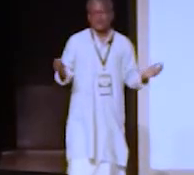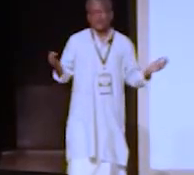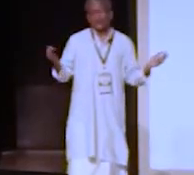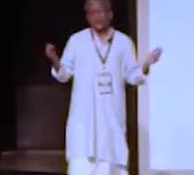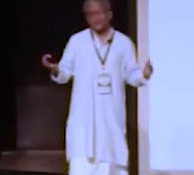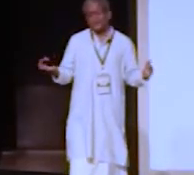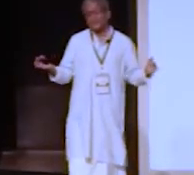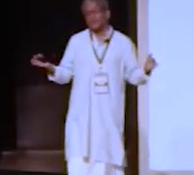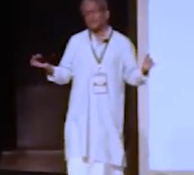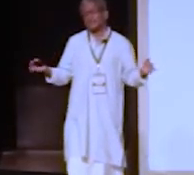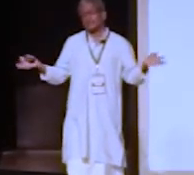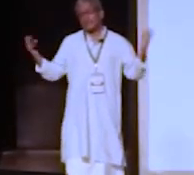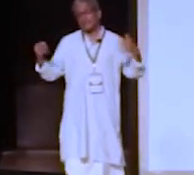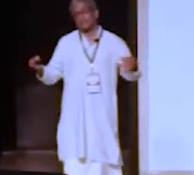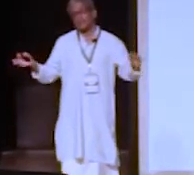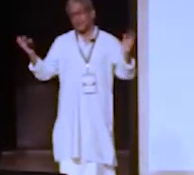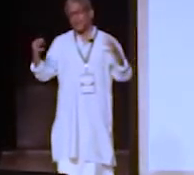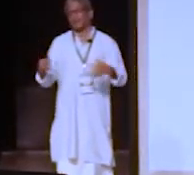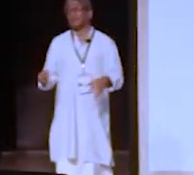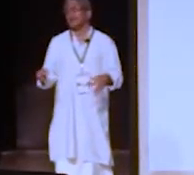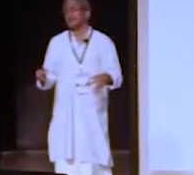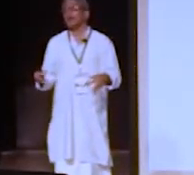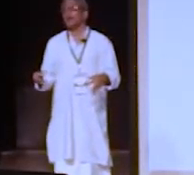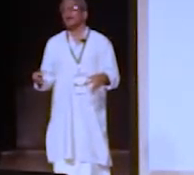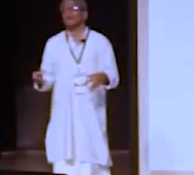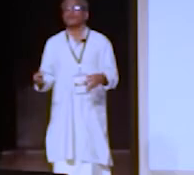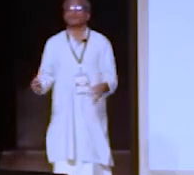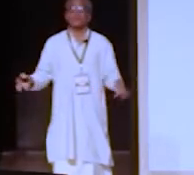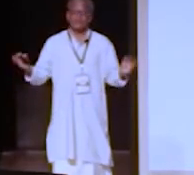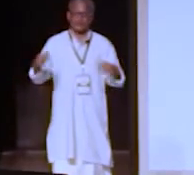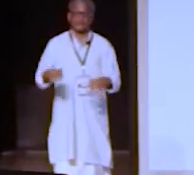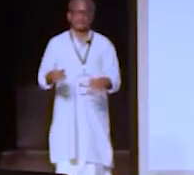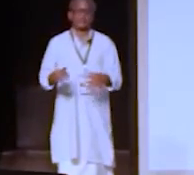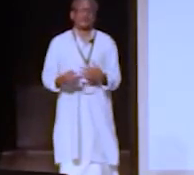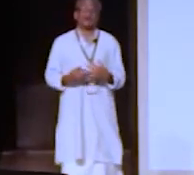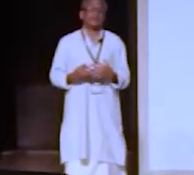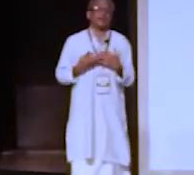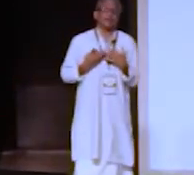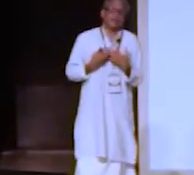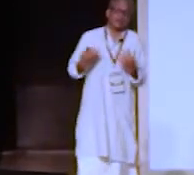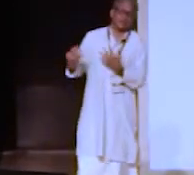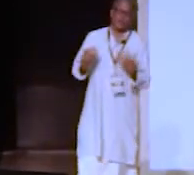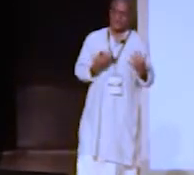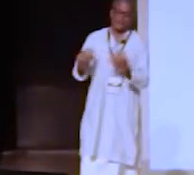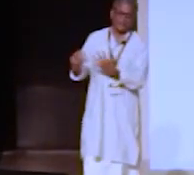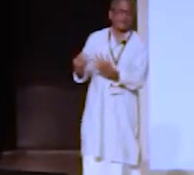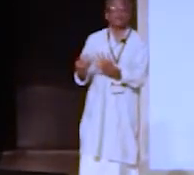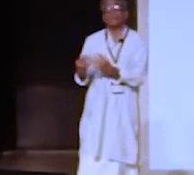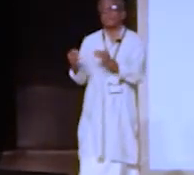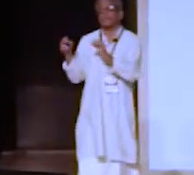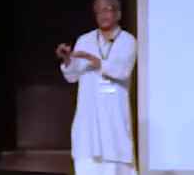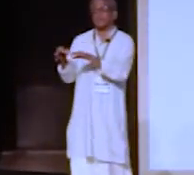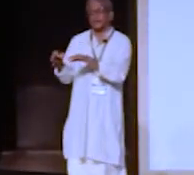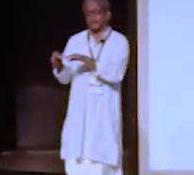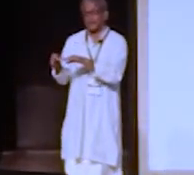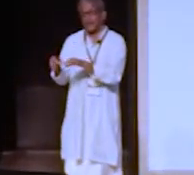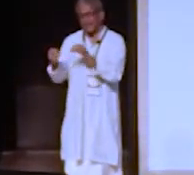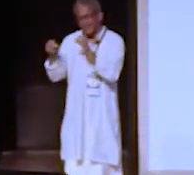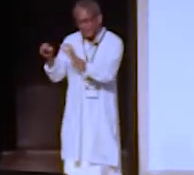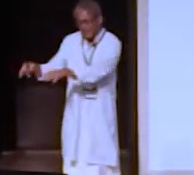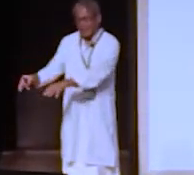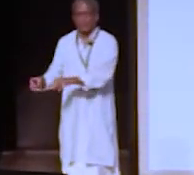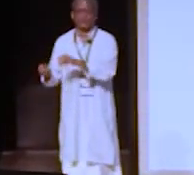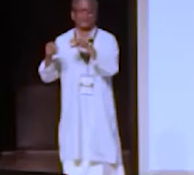teachers. Essentially, the content, the play will all come from the teachers. It's not that somebody sitting here is creating the